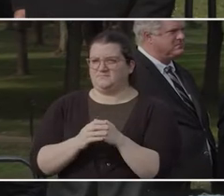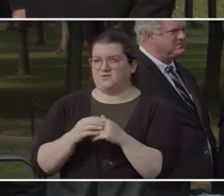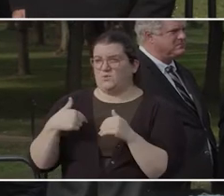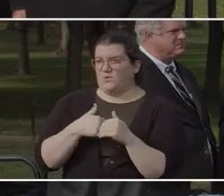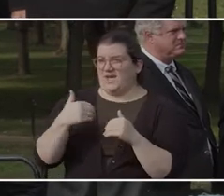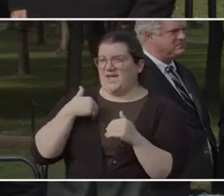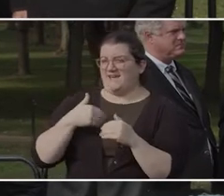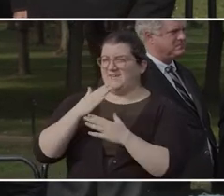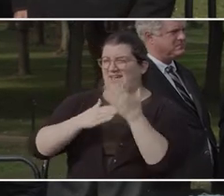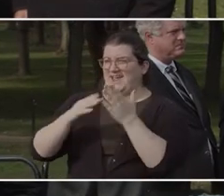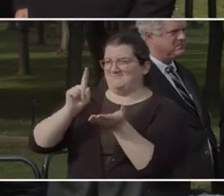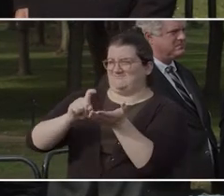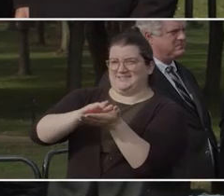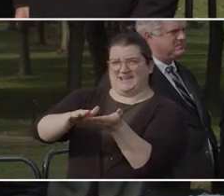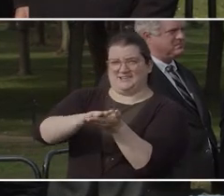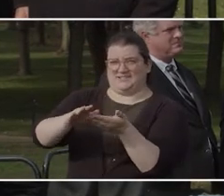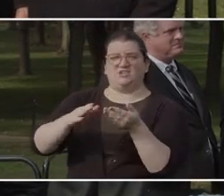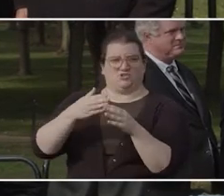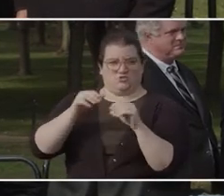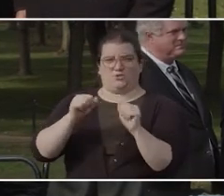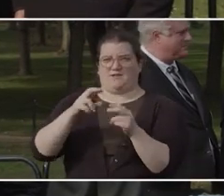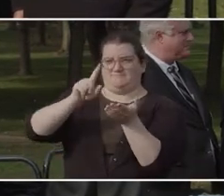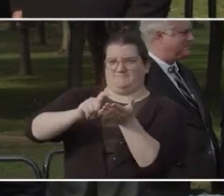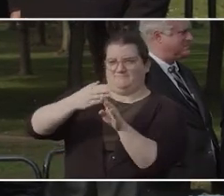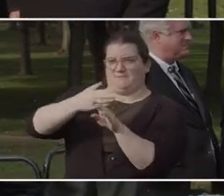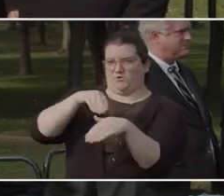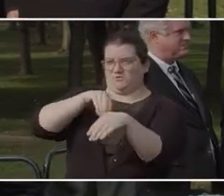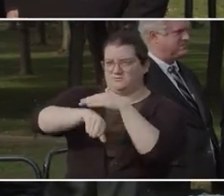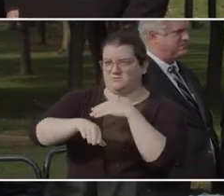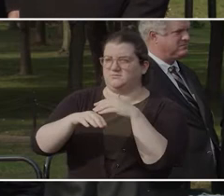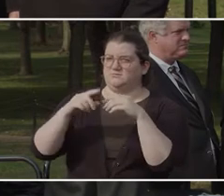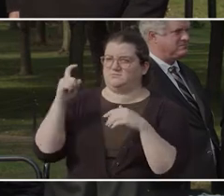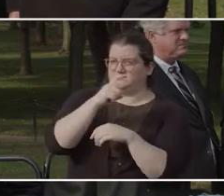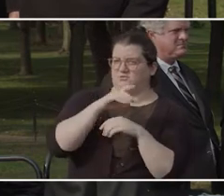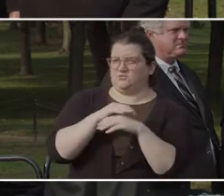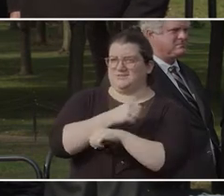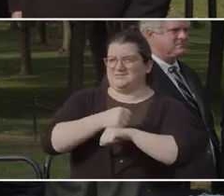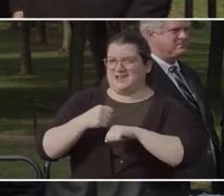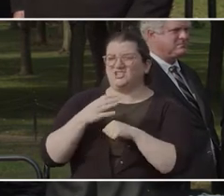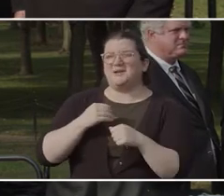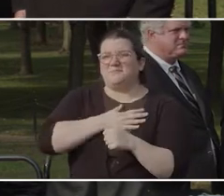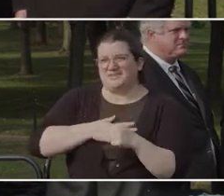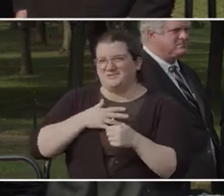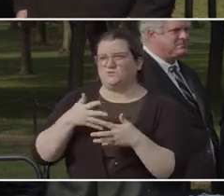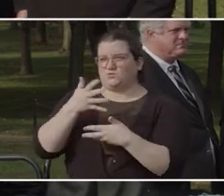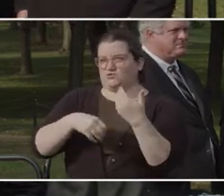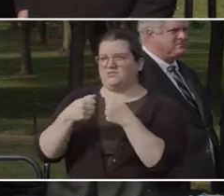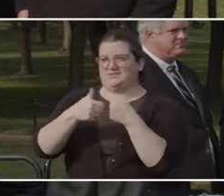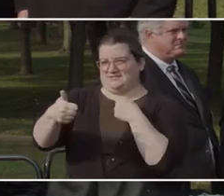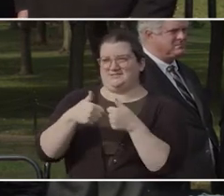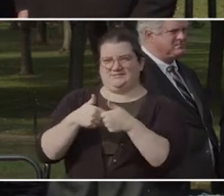please socially distance when you can. And lastly, if anyone at any time needs assistance during the ceremony, please reach out